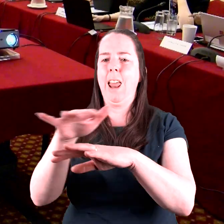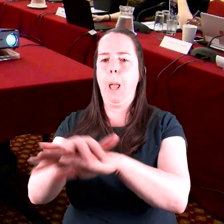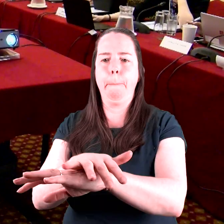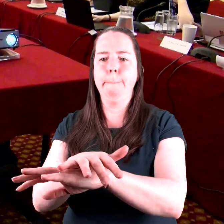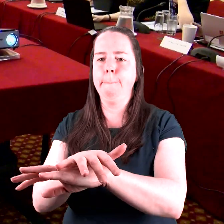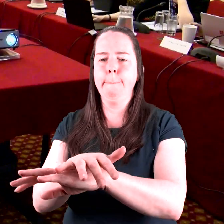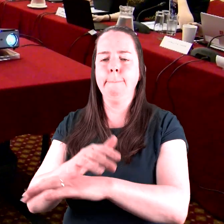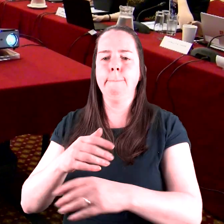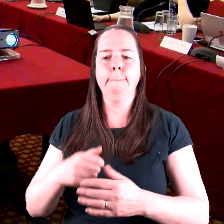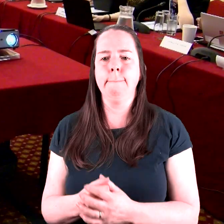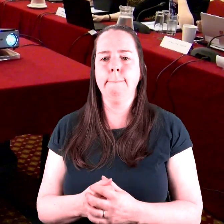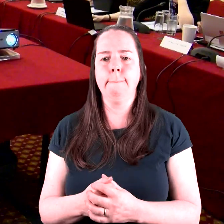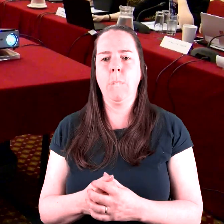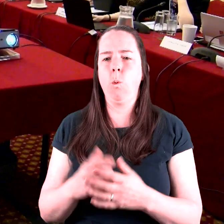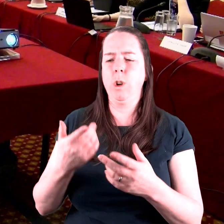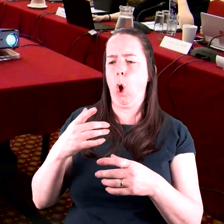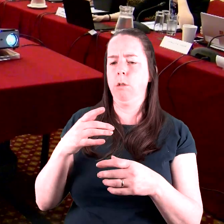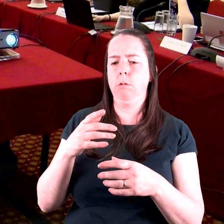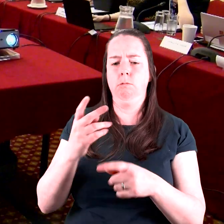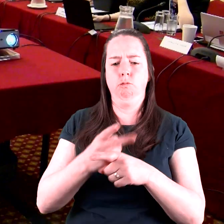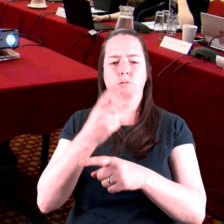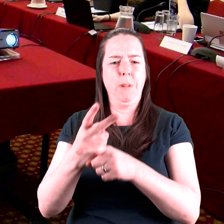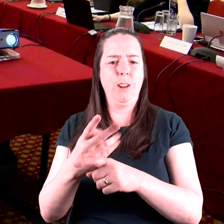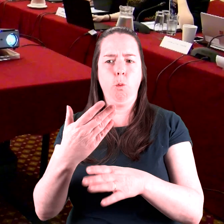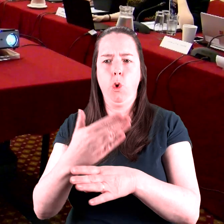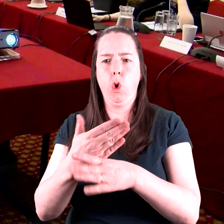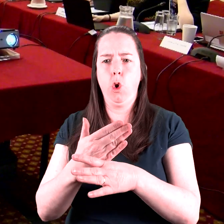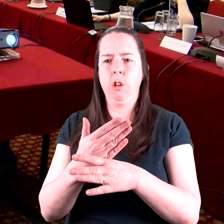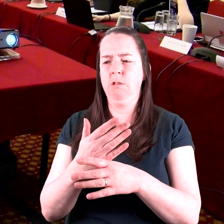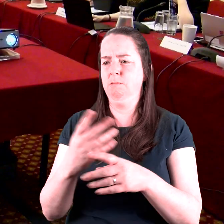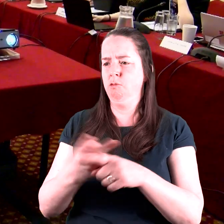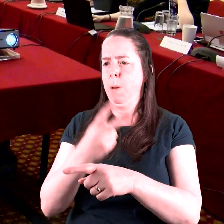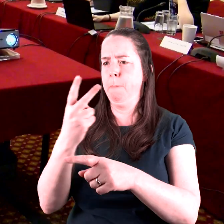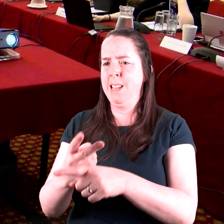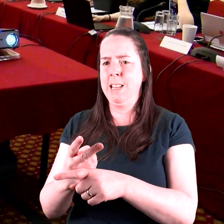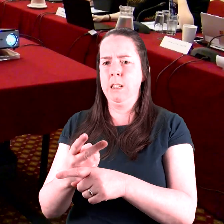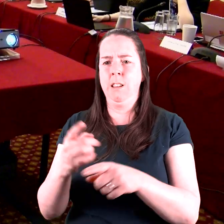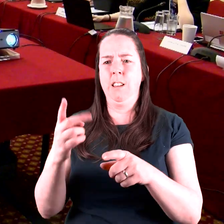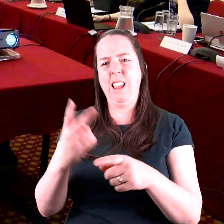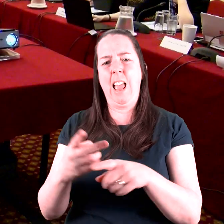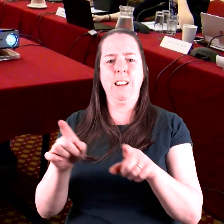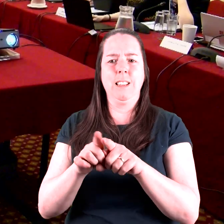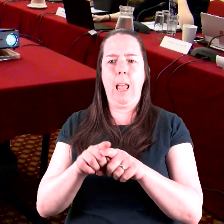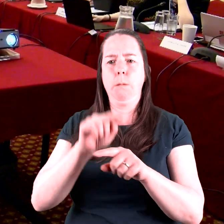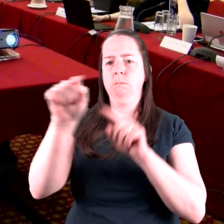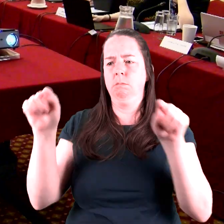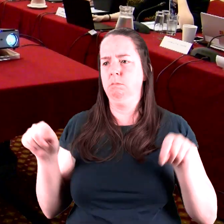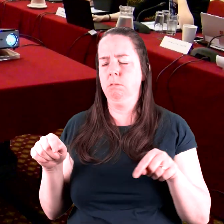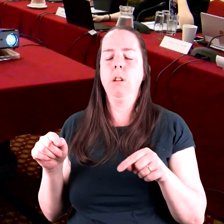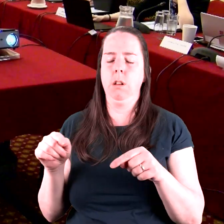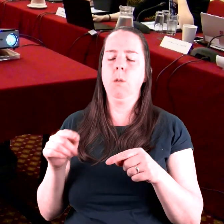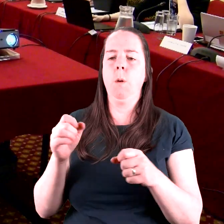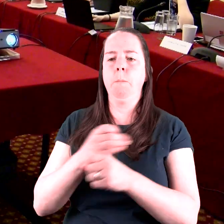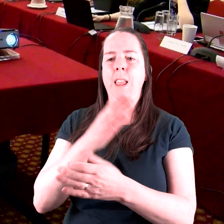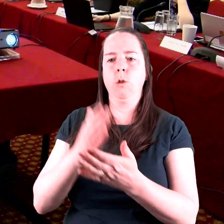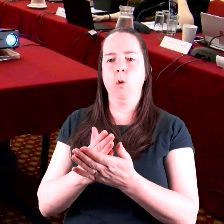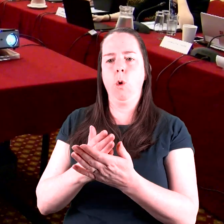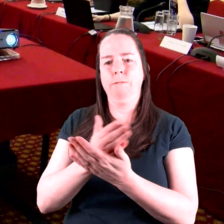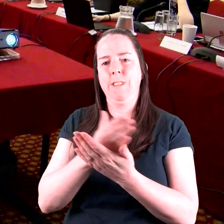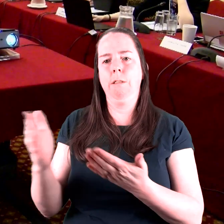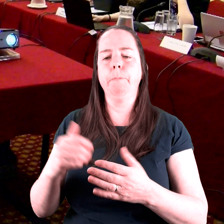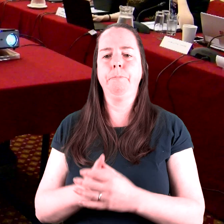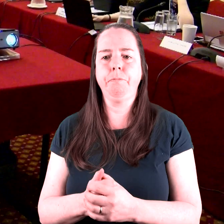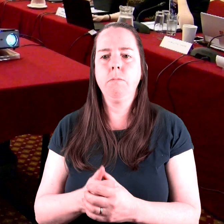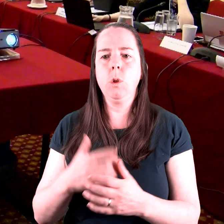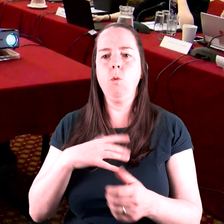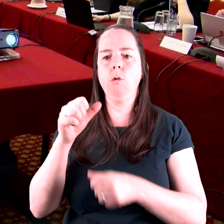no overlap, so that we're not duplicating effort as we work together going forward. We went through a process